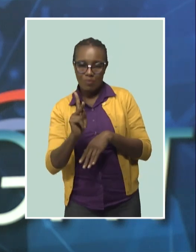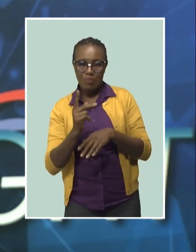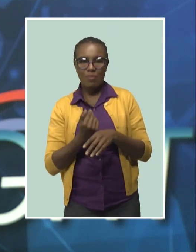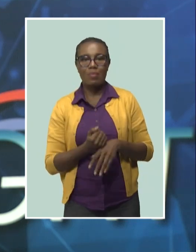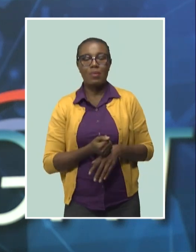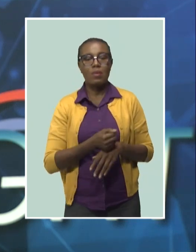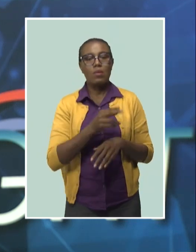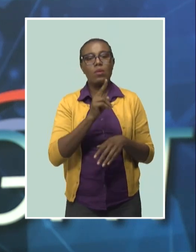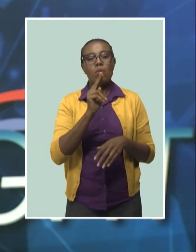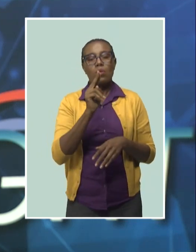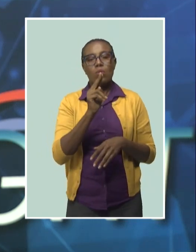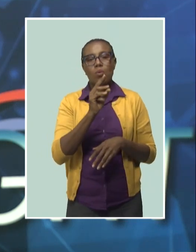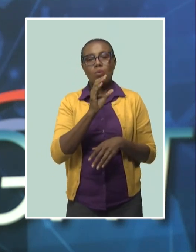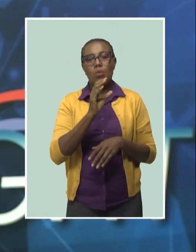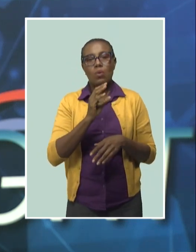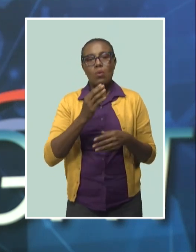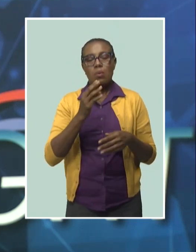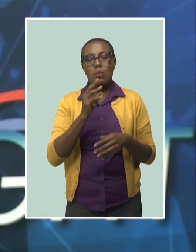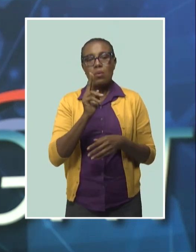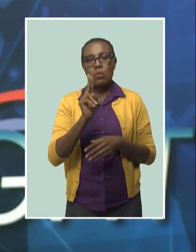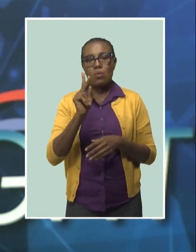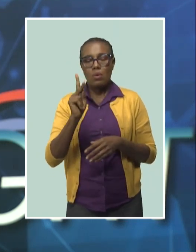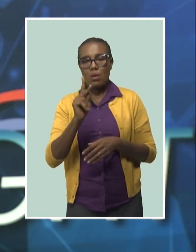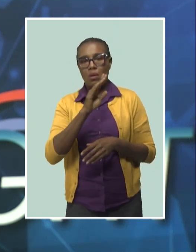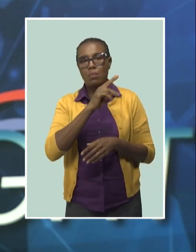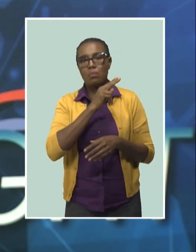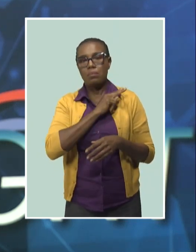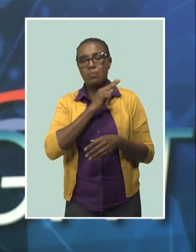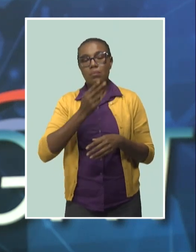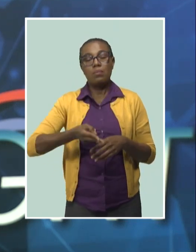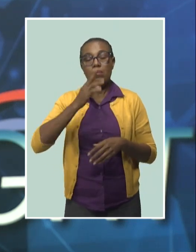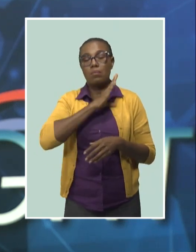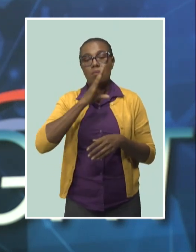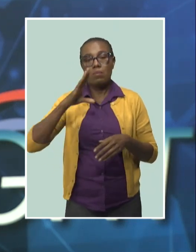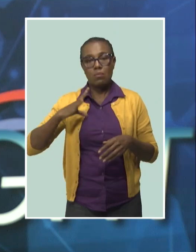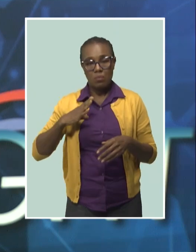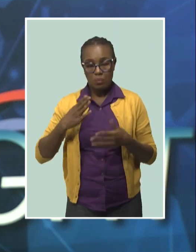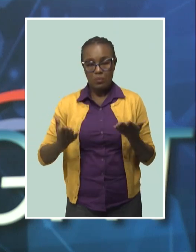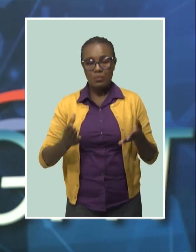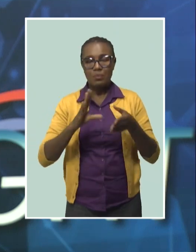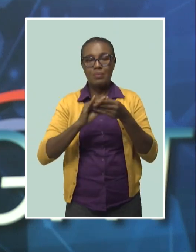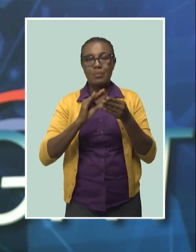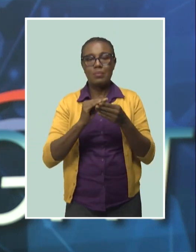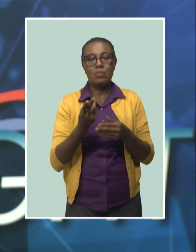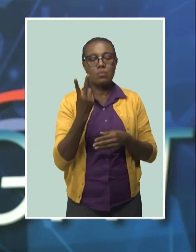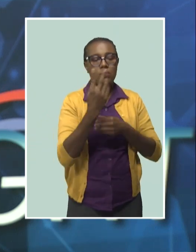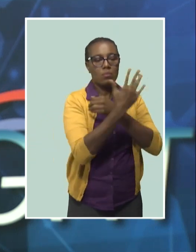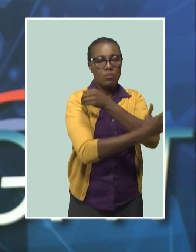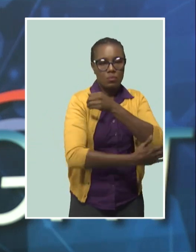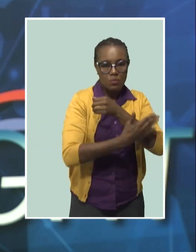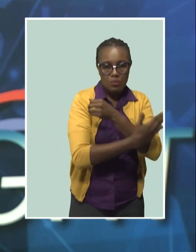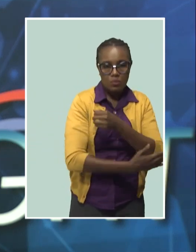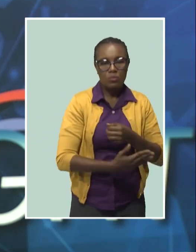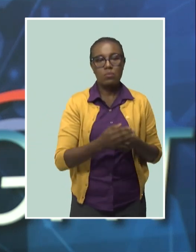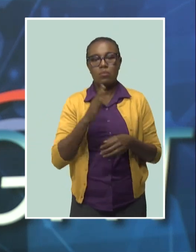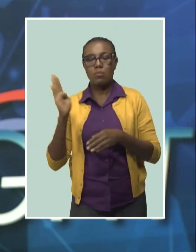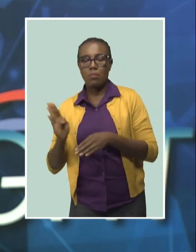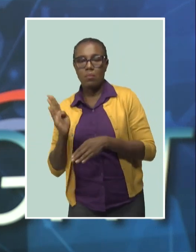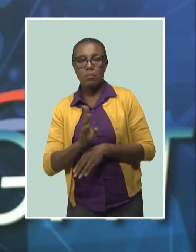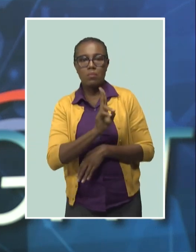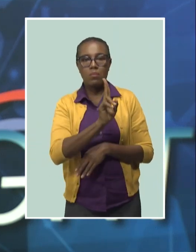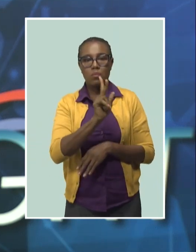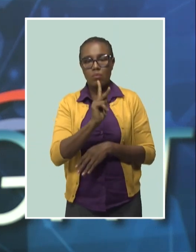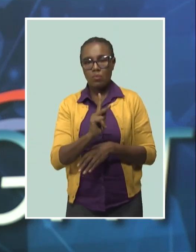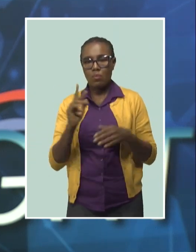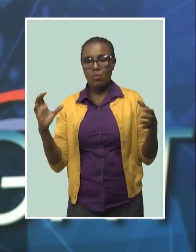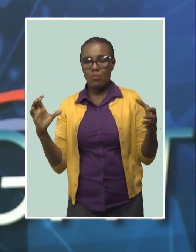capacity in Barbados. Deputy British High Commissioner Charlie Williams says the two countries share a long history and the